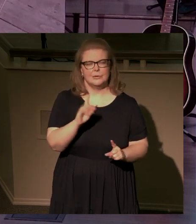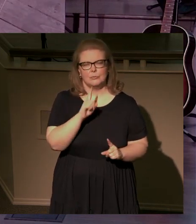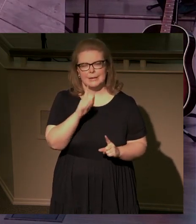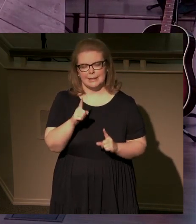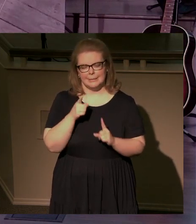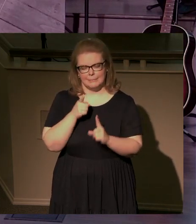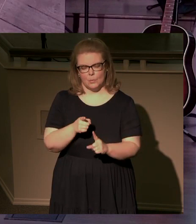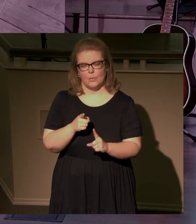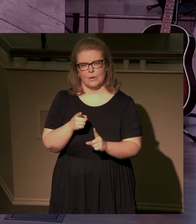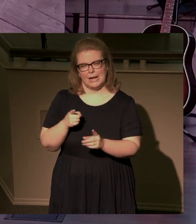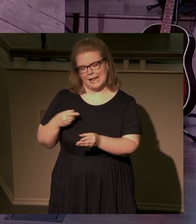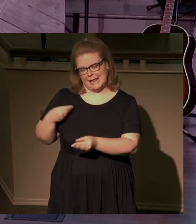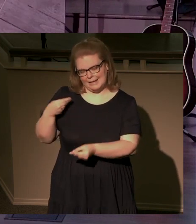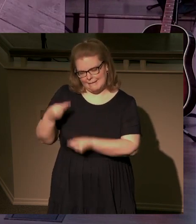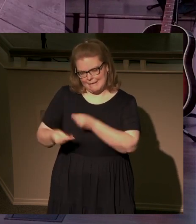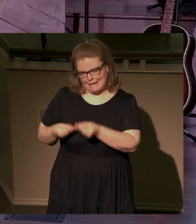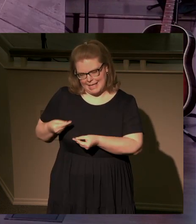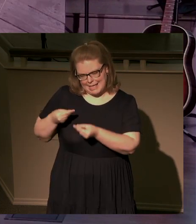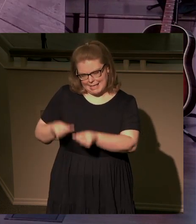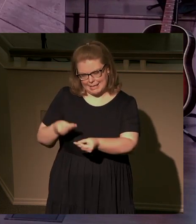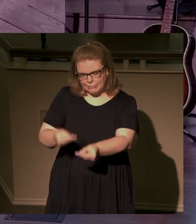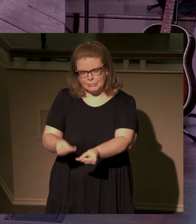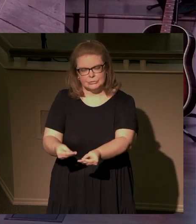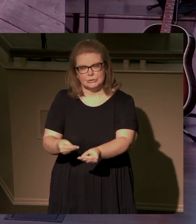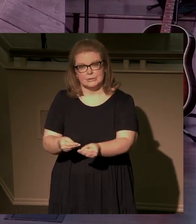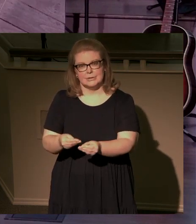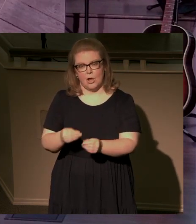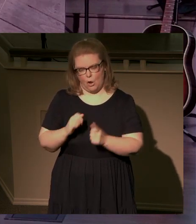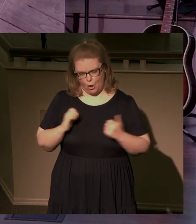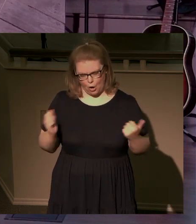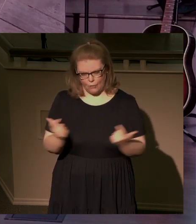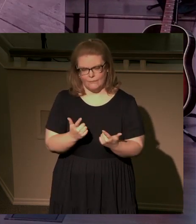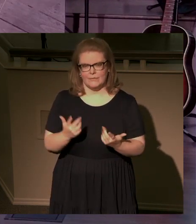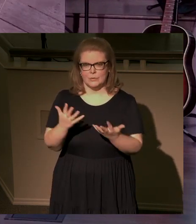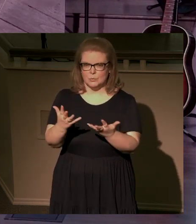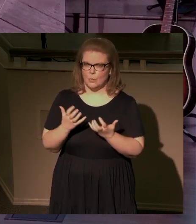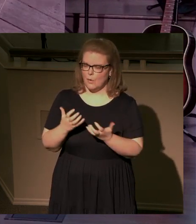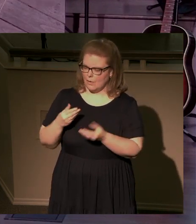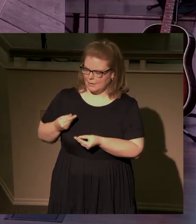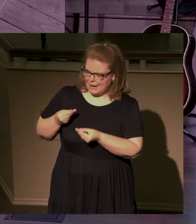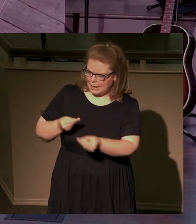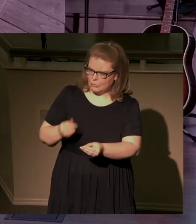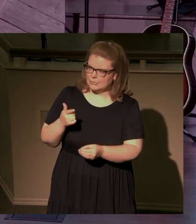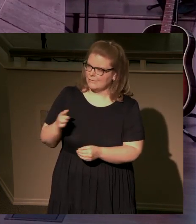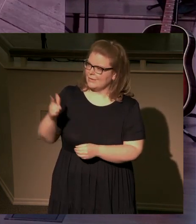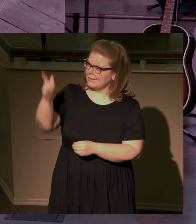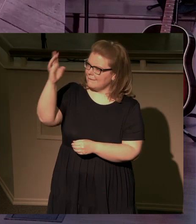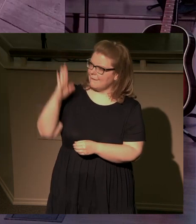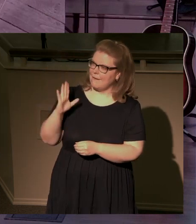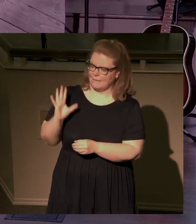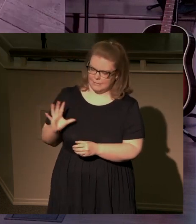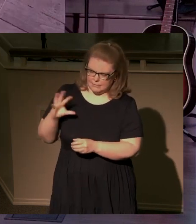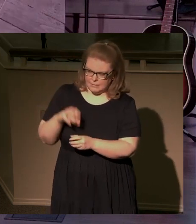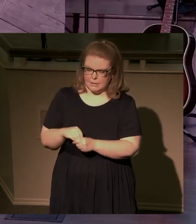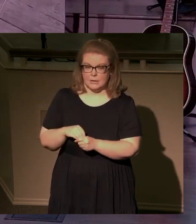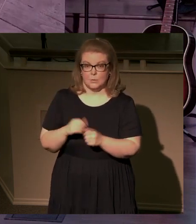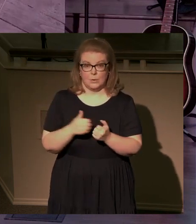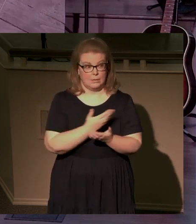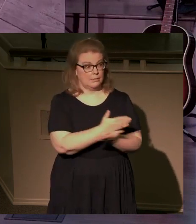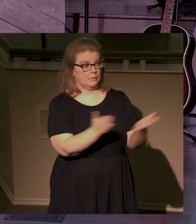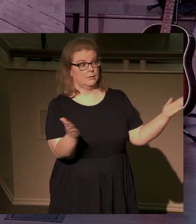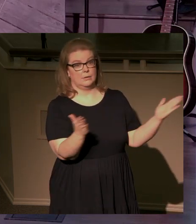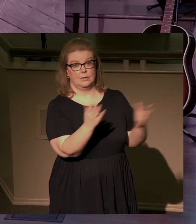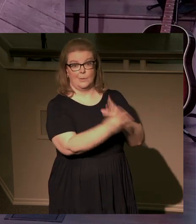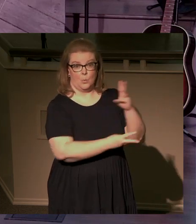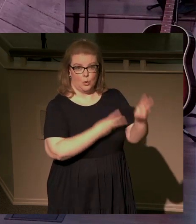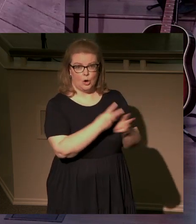And every one of us desires a heritage of godliness in the broader society and in our